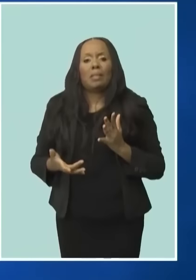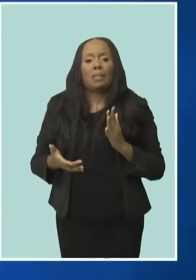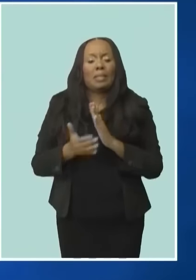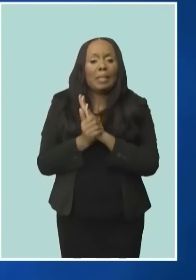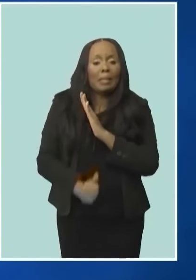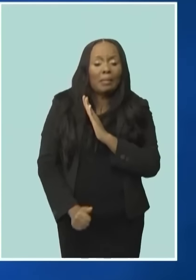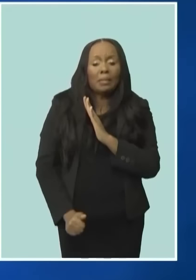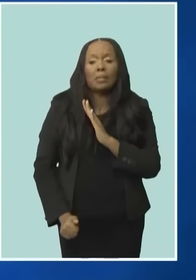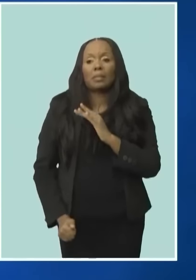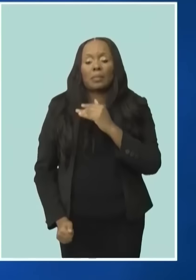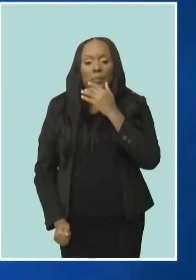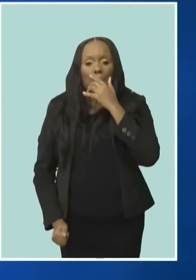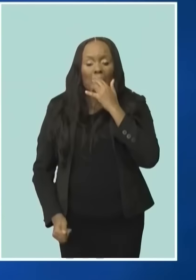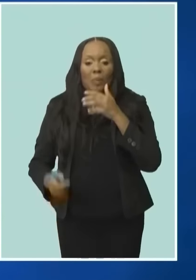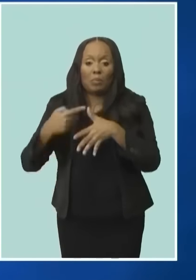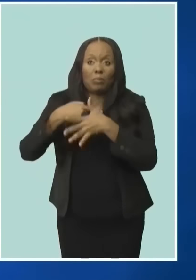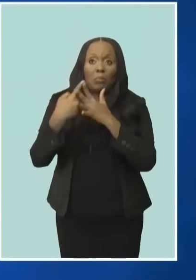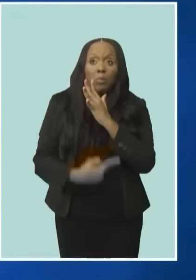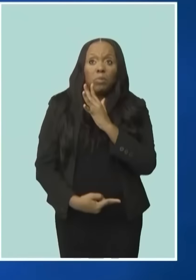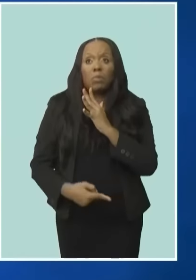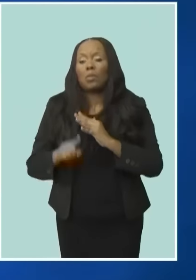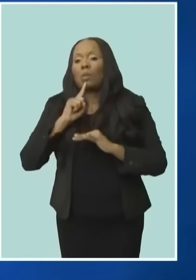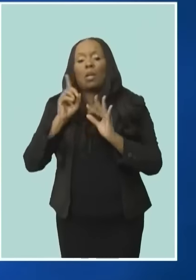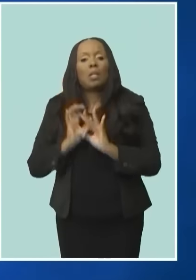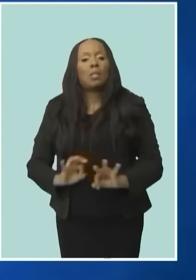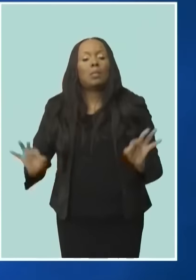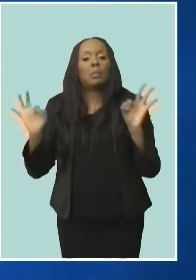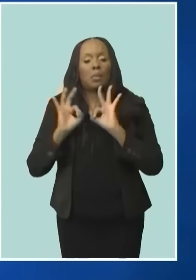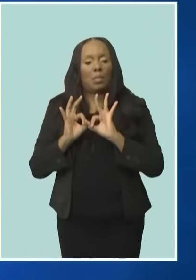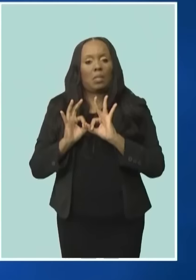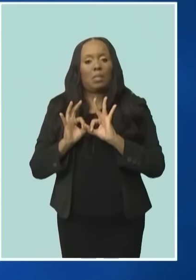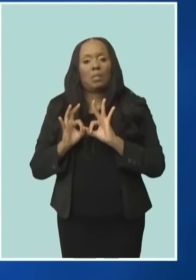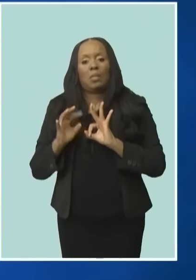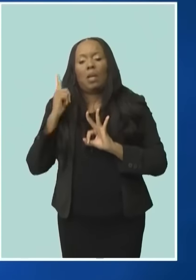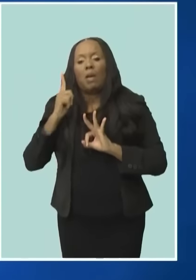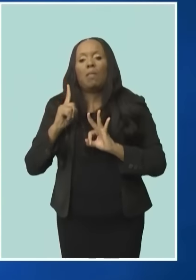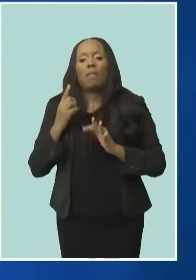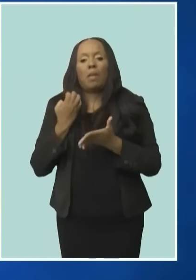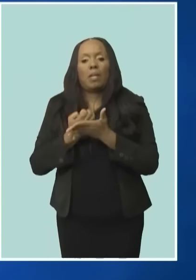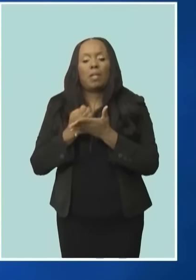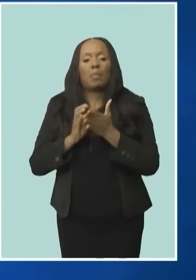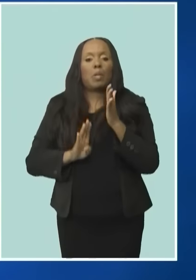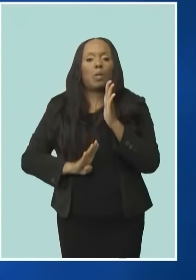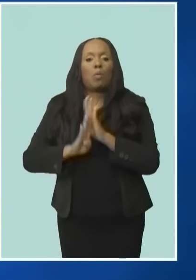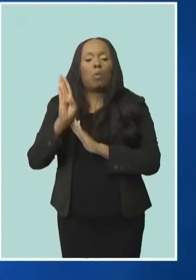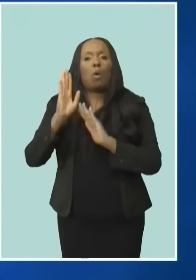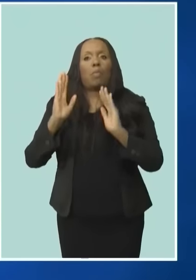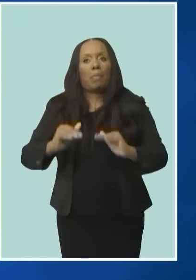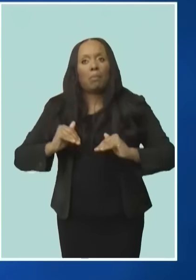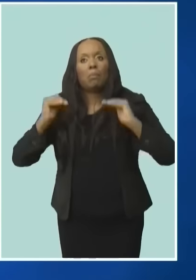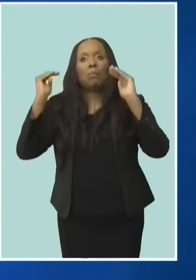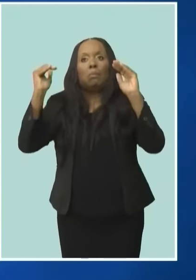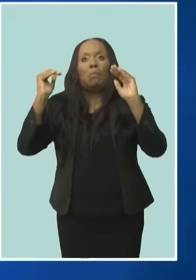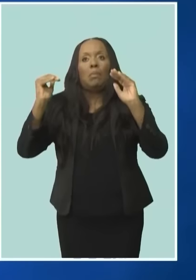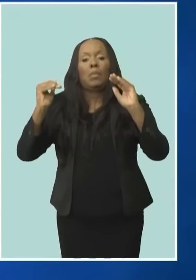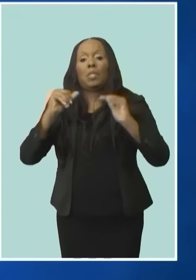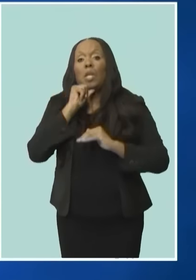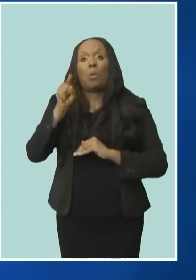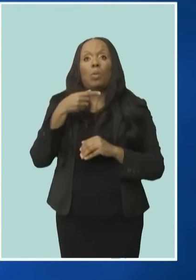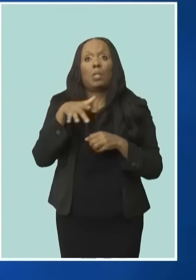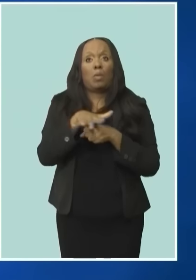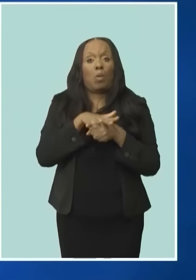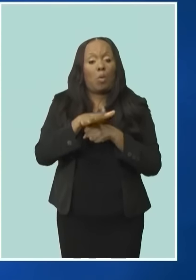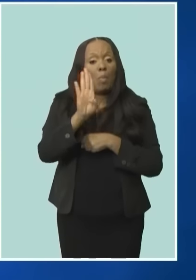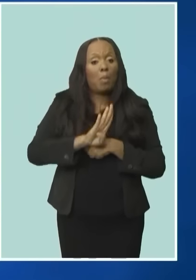all those spaces that are so important to future economic growth, both for Barbados, but at a global level.